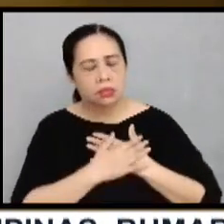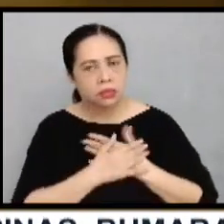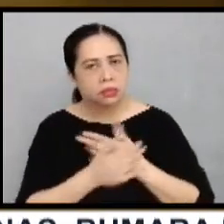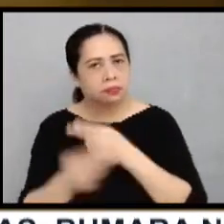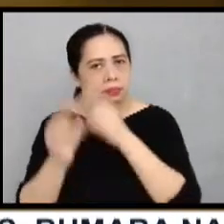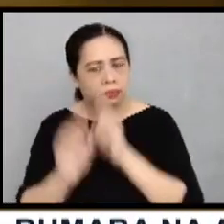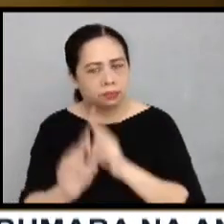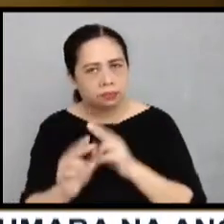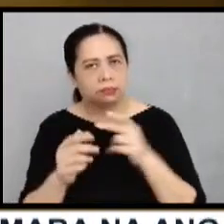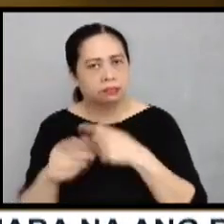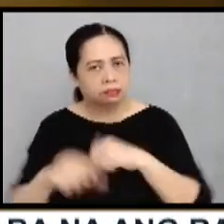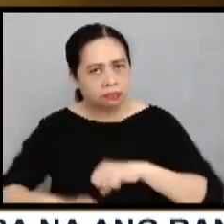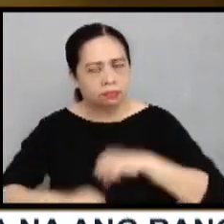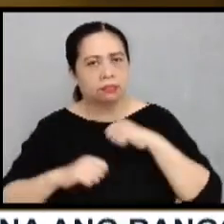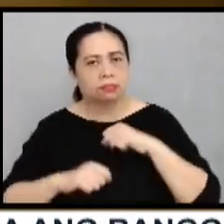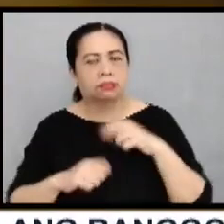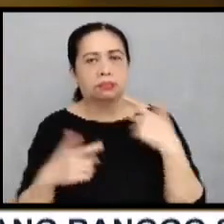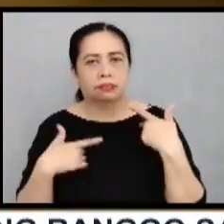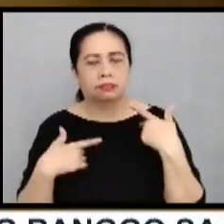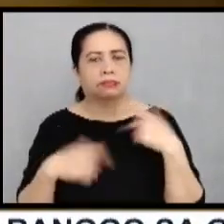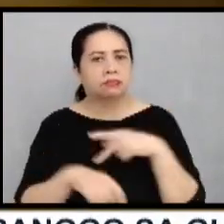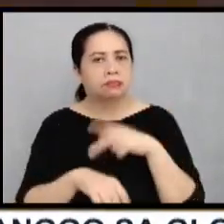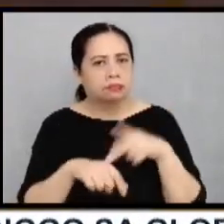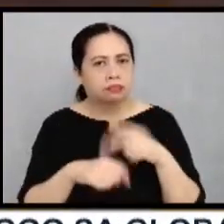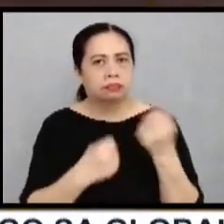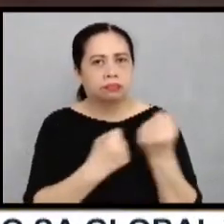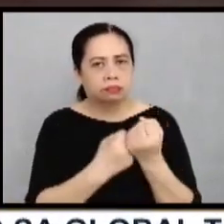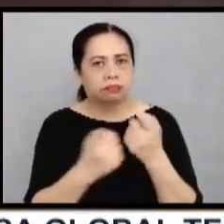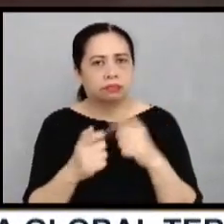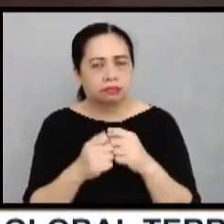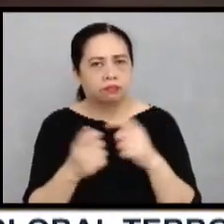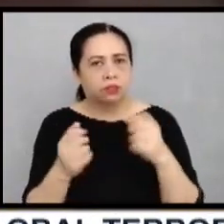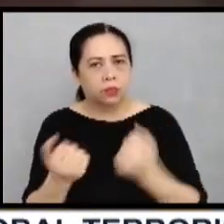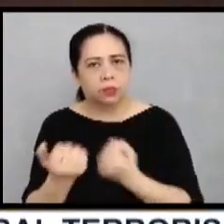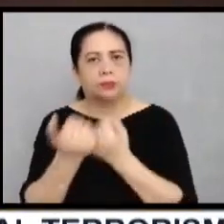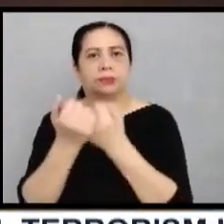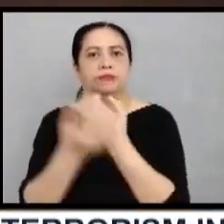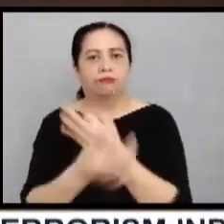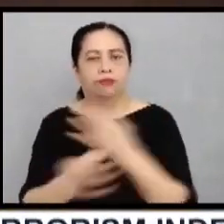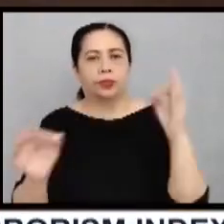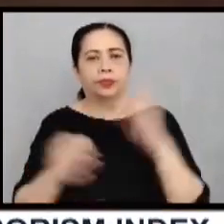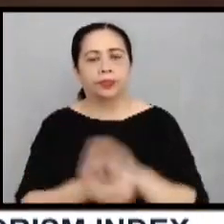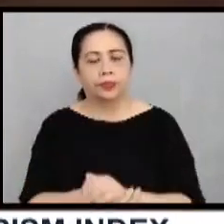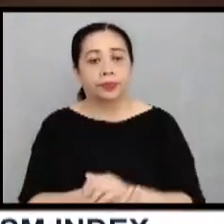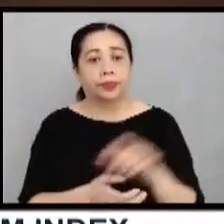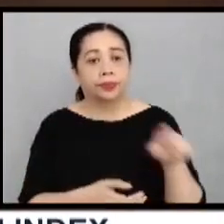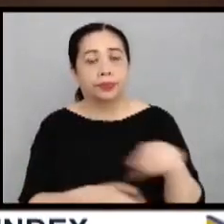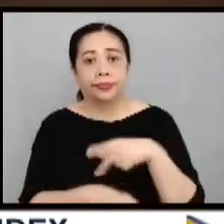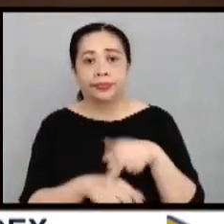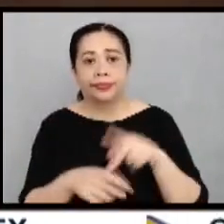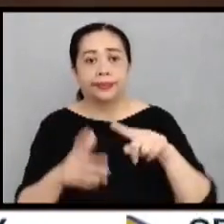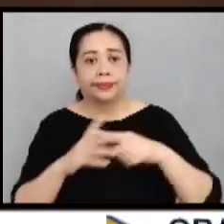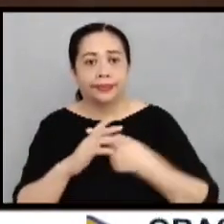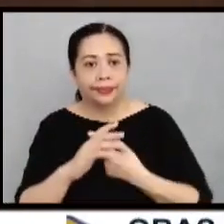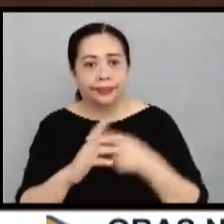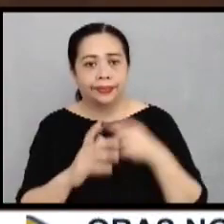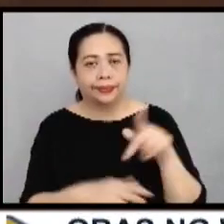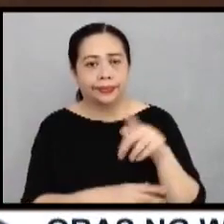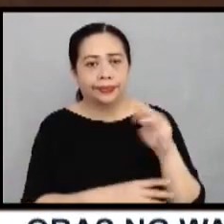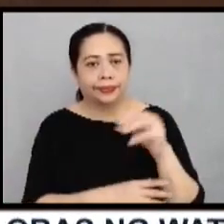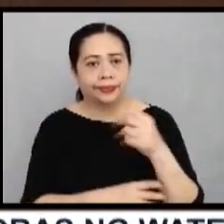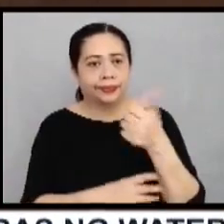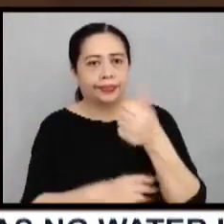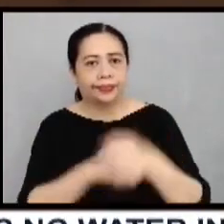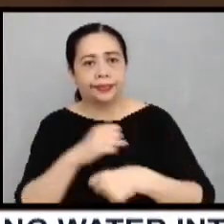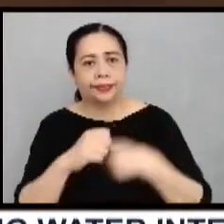people helped the Philippines win their freedom. Sa Pilipinas, inumpisahan ni Prime Minister Fiala ang 10 araw niyang